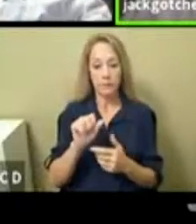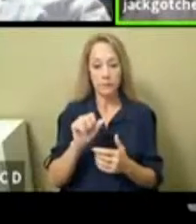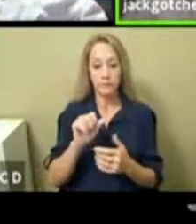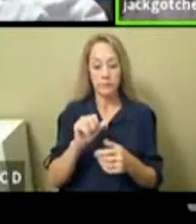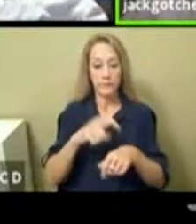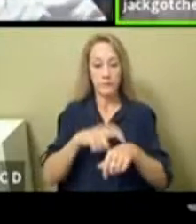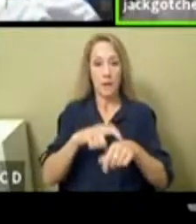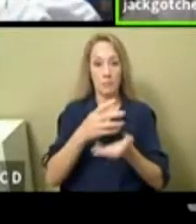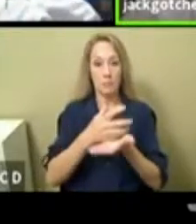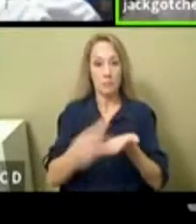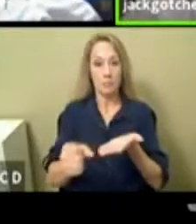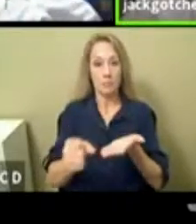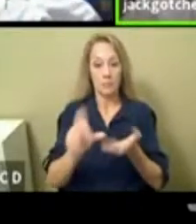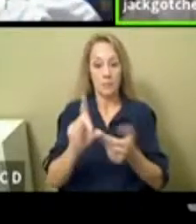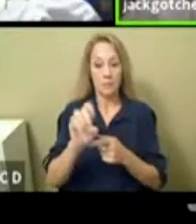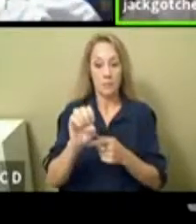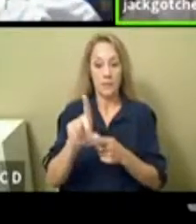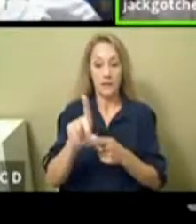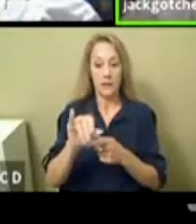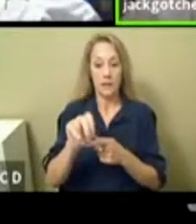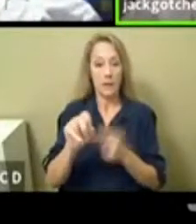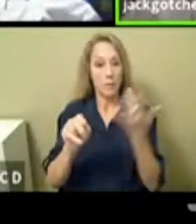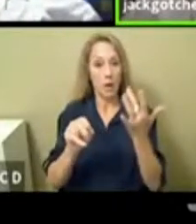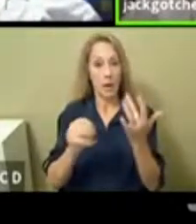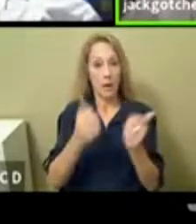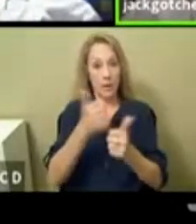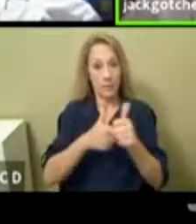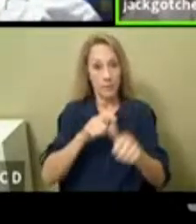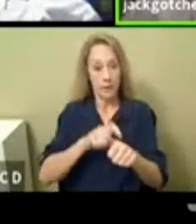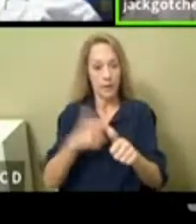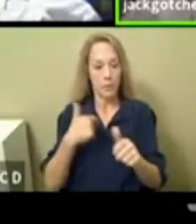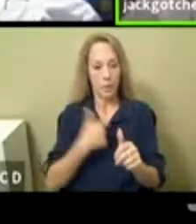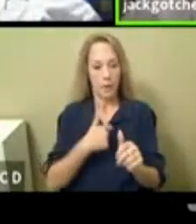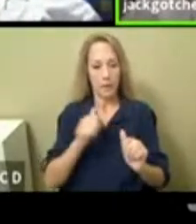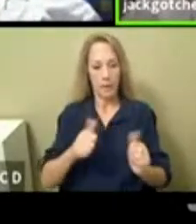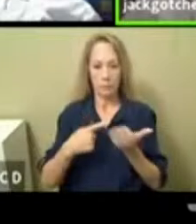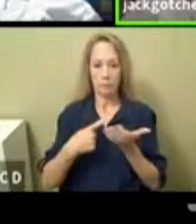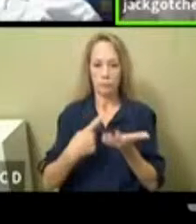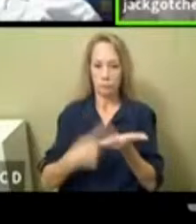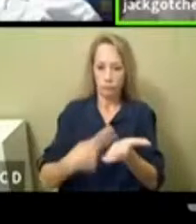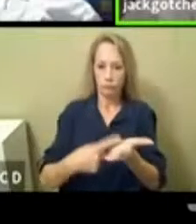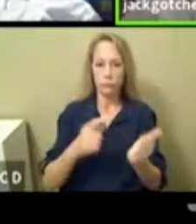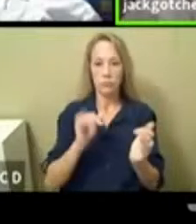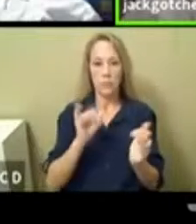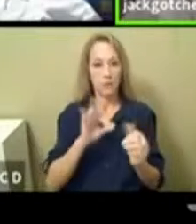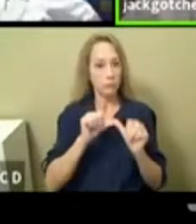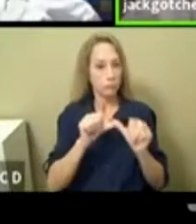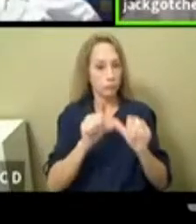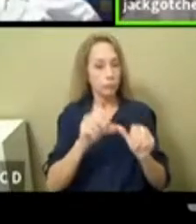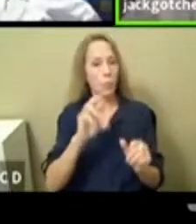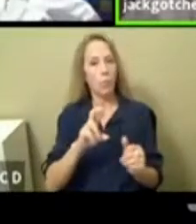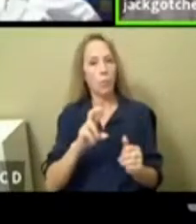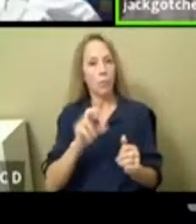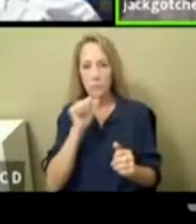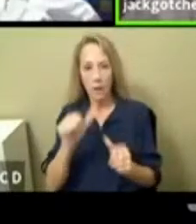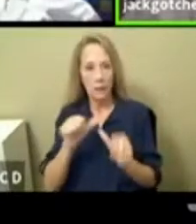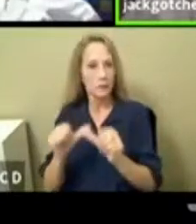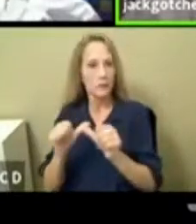have, each time that it comes up, a robust discussion about continuing it or not continuing it, getting